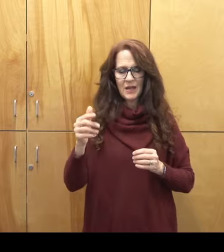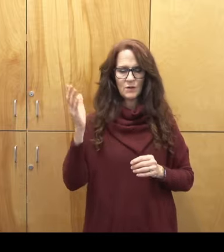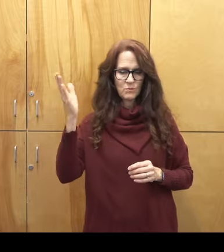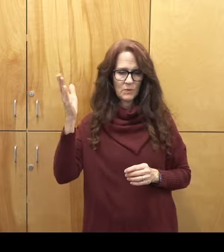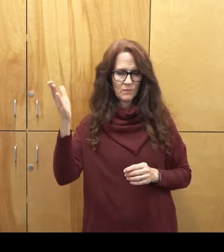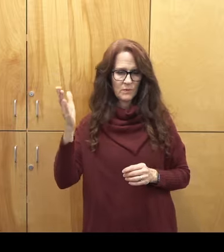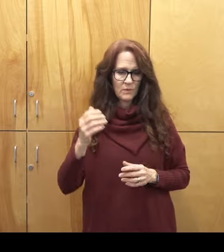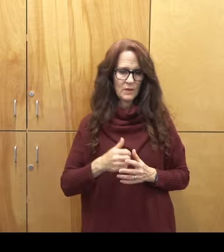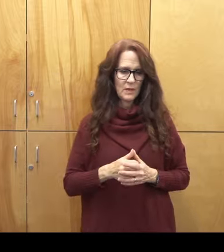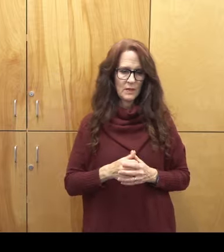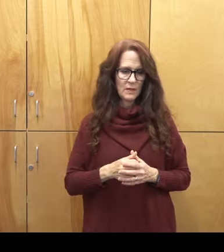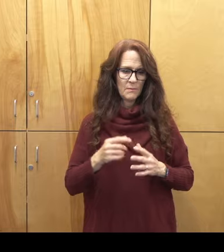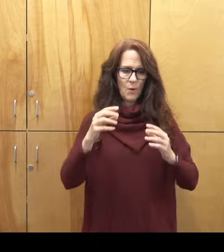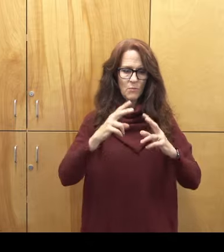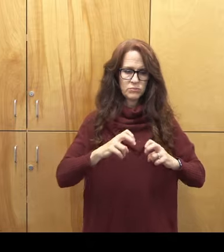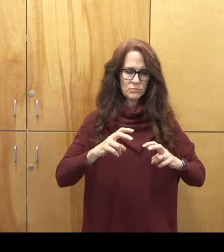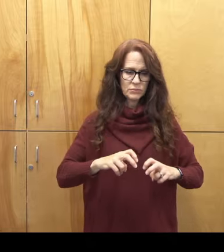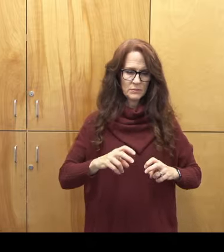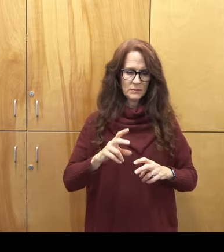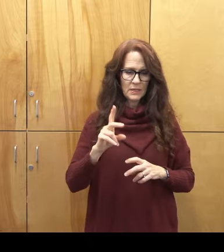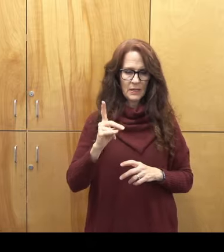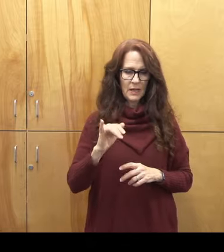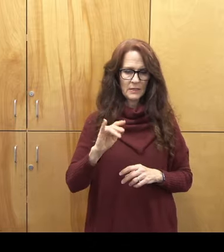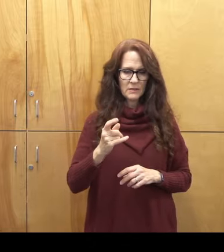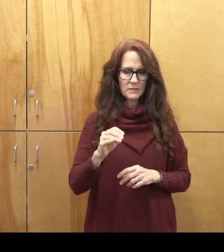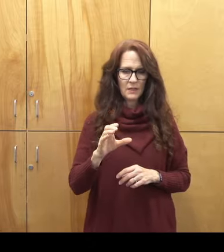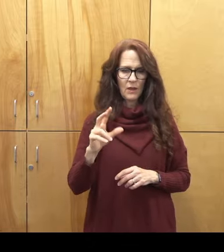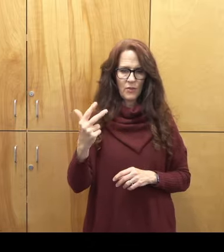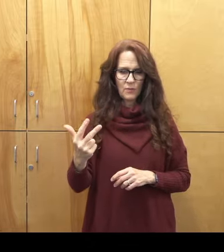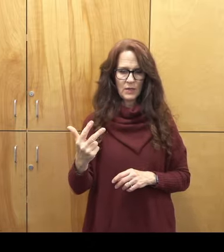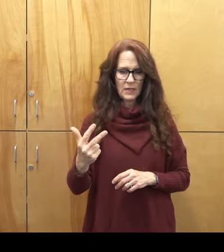start getting into the details around diagnostic 3.